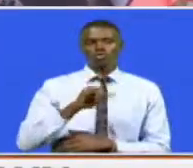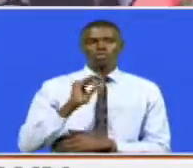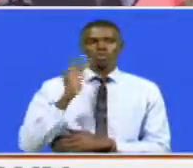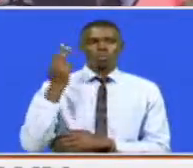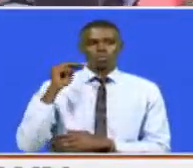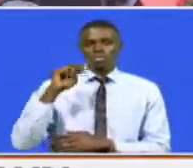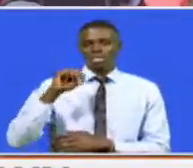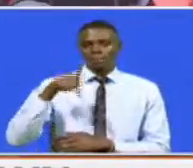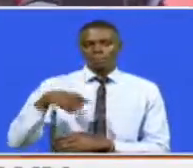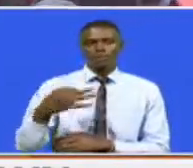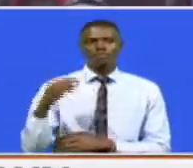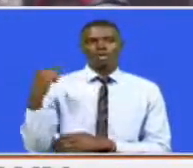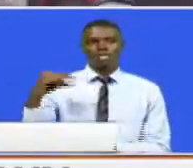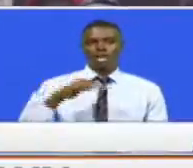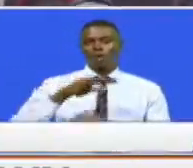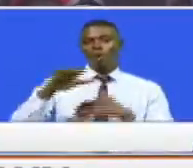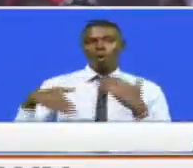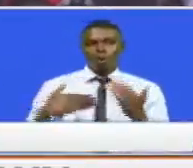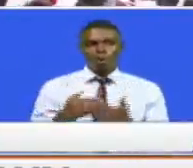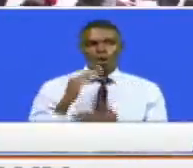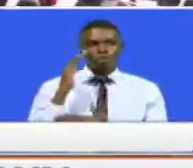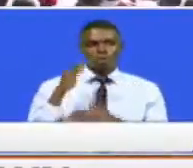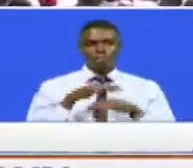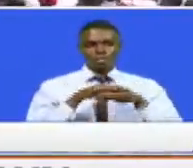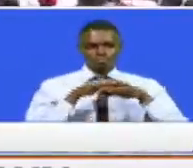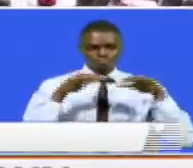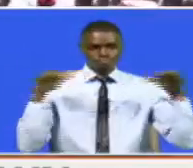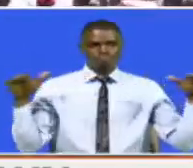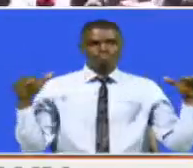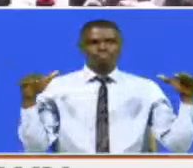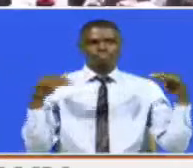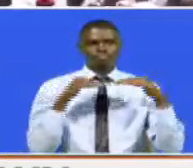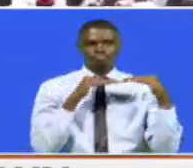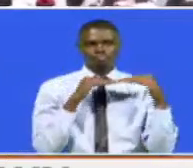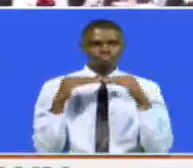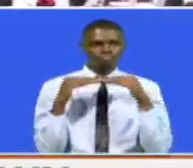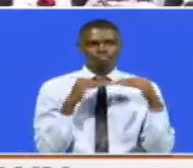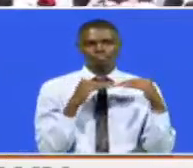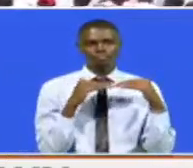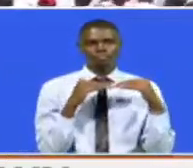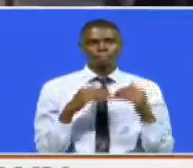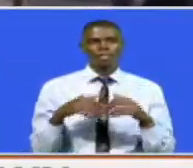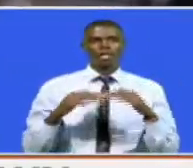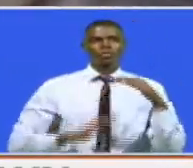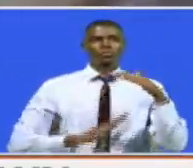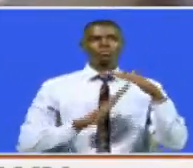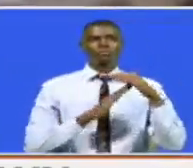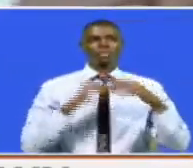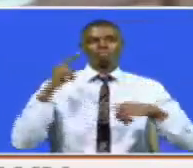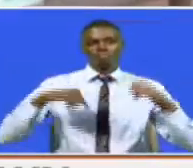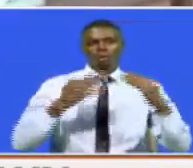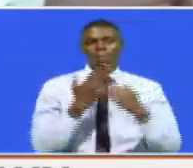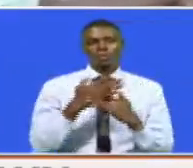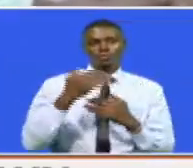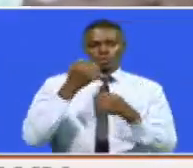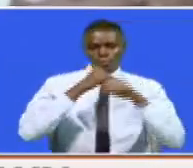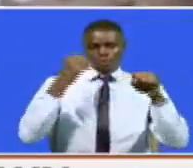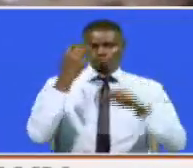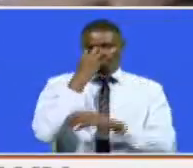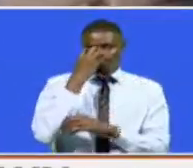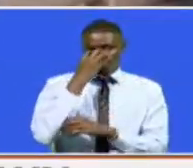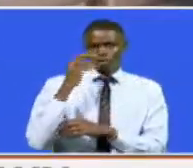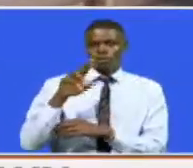Garissa, wote tutakuwa sawa. Walabariki. The supremacy battle between President William